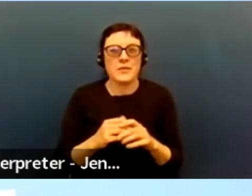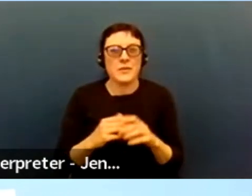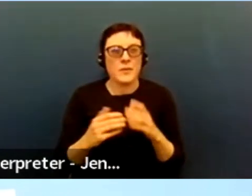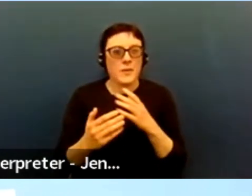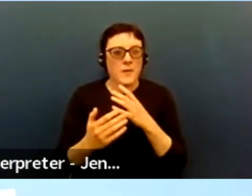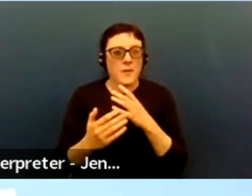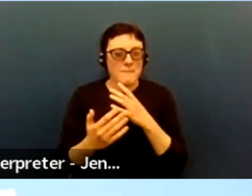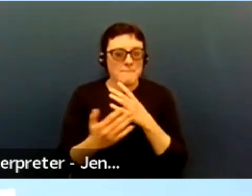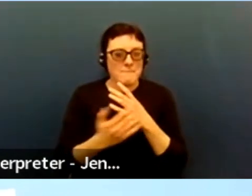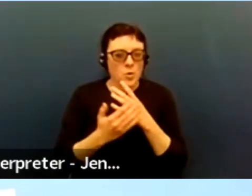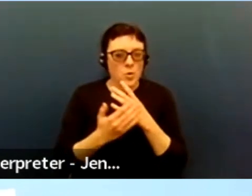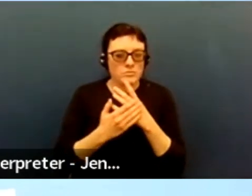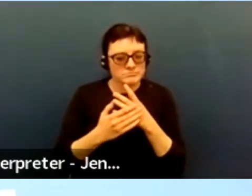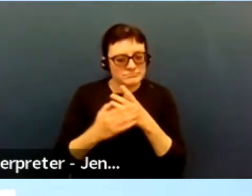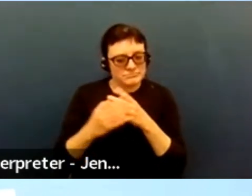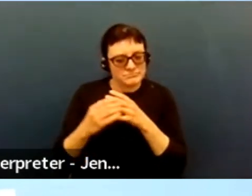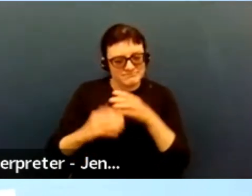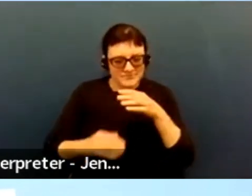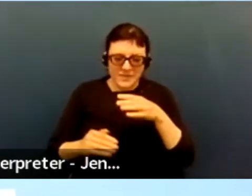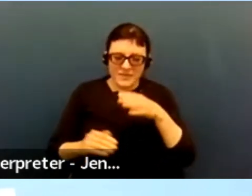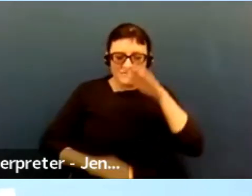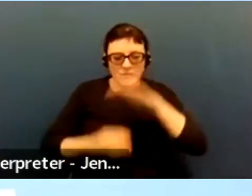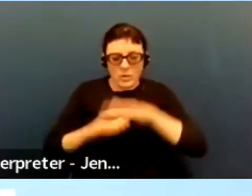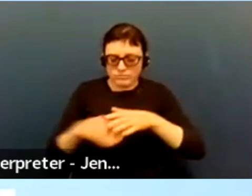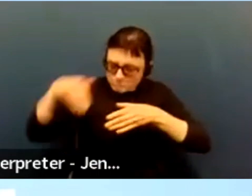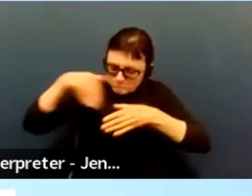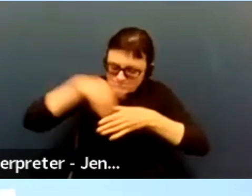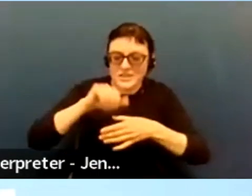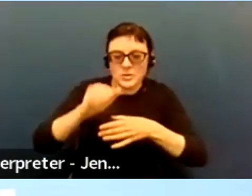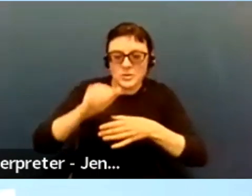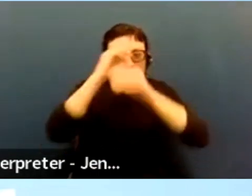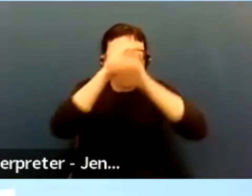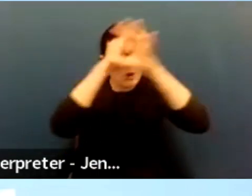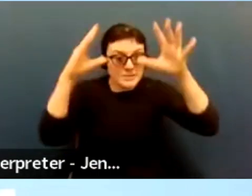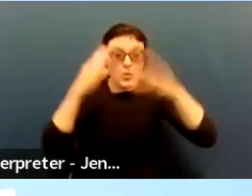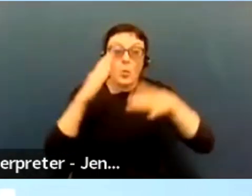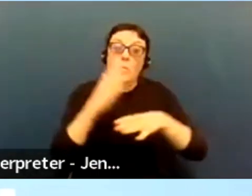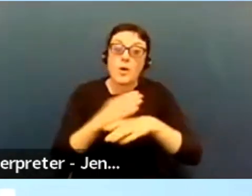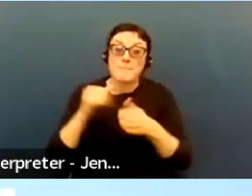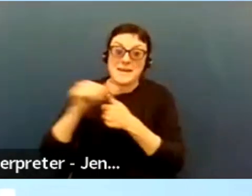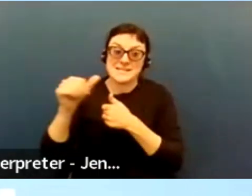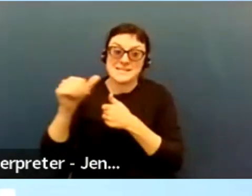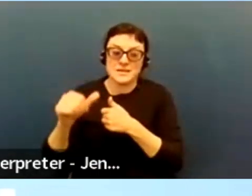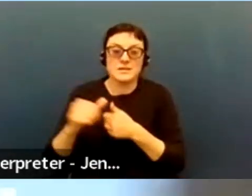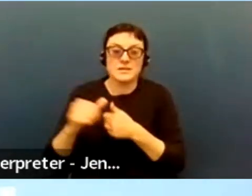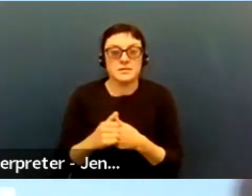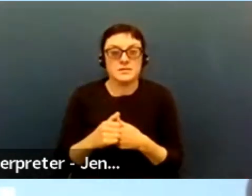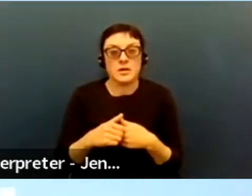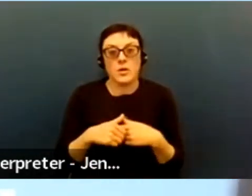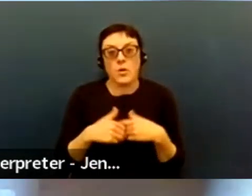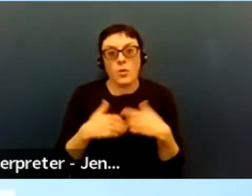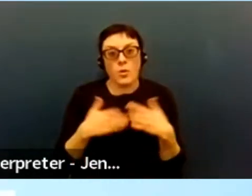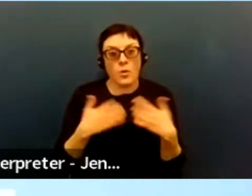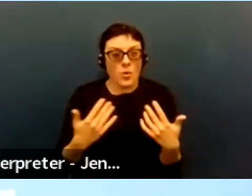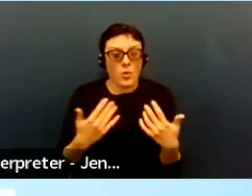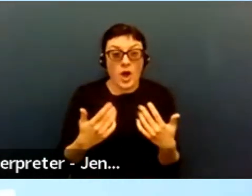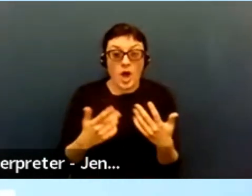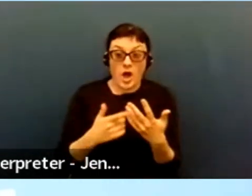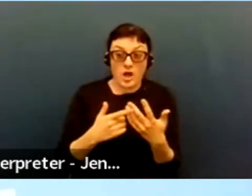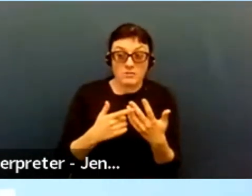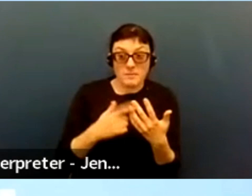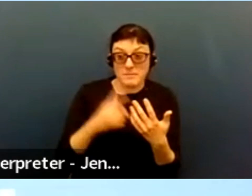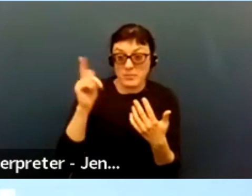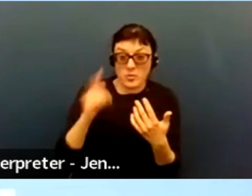like Mexico, kind of, you know. So, and the more you go lean into your concept of it, the better it